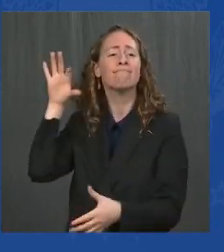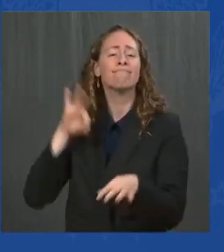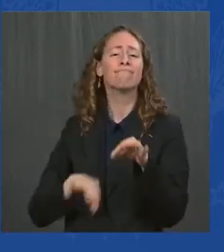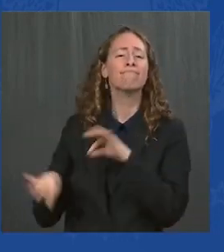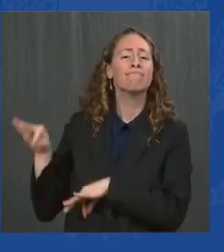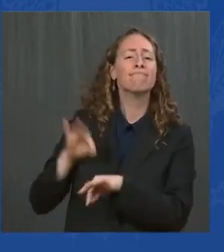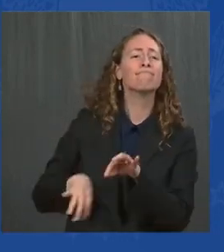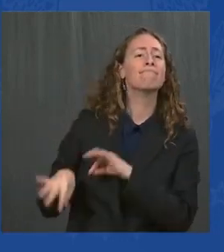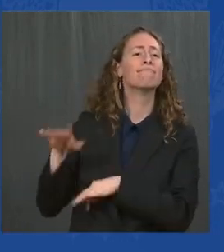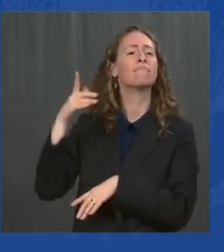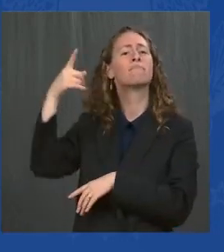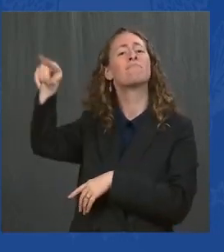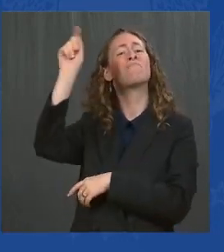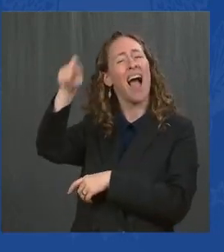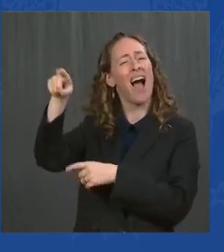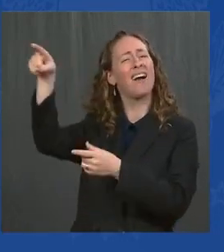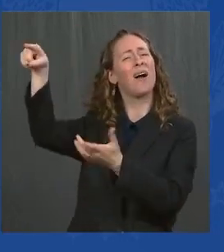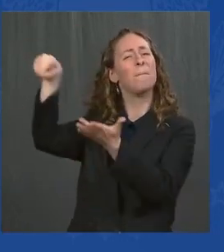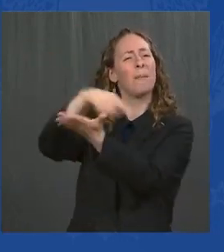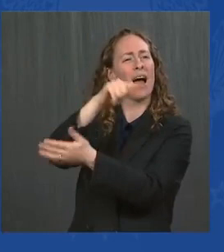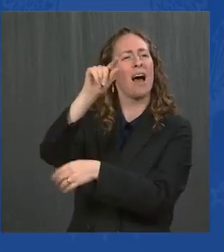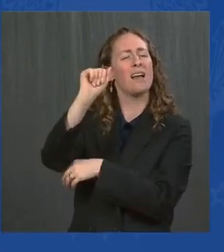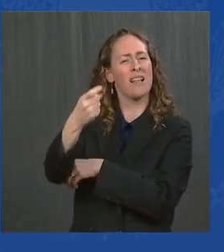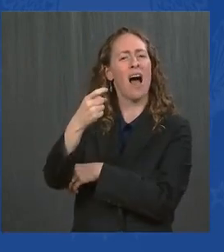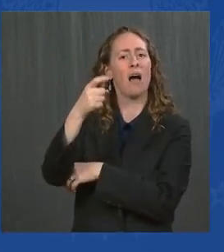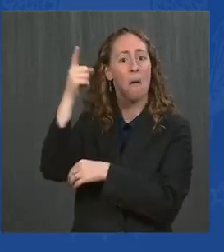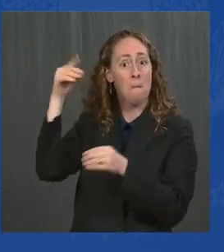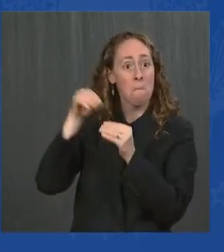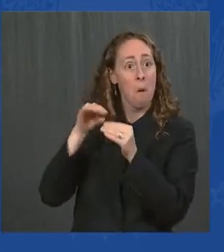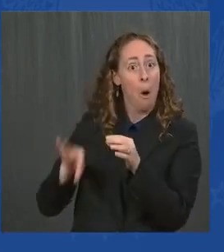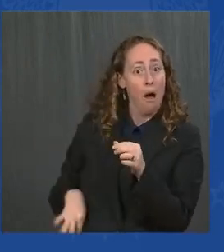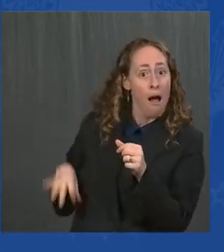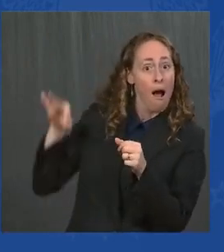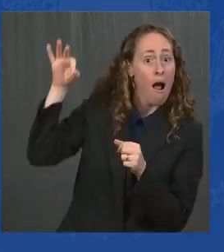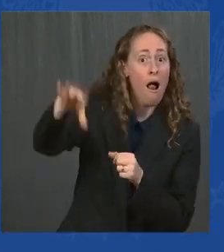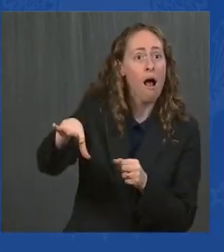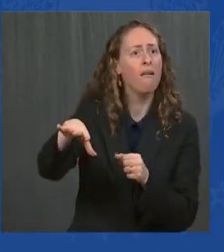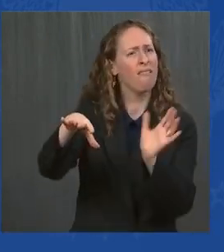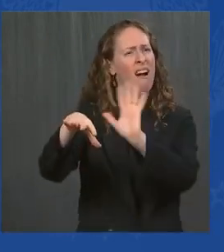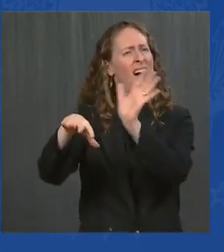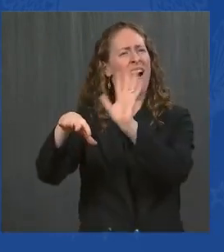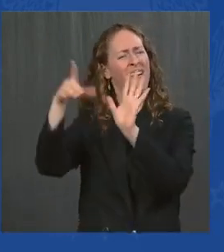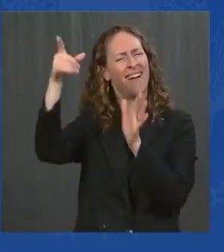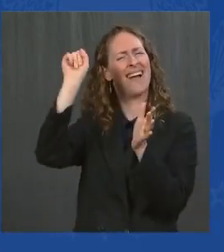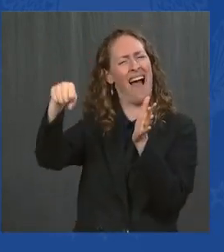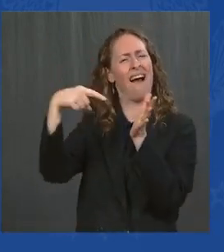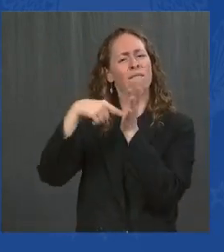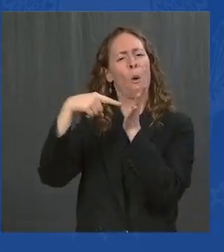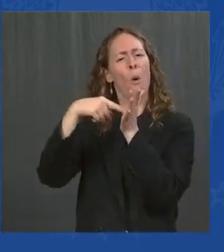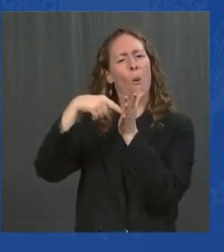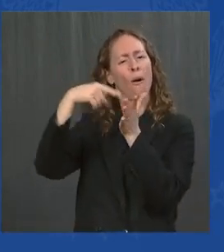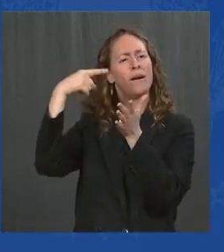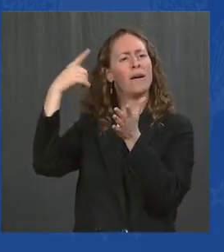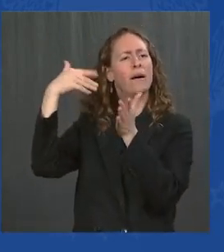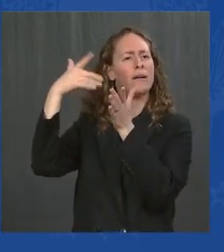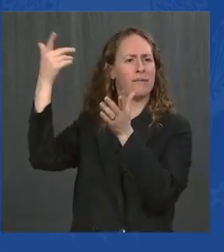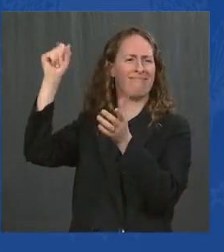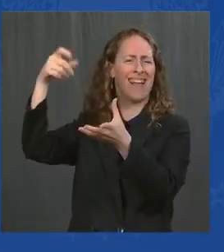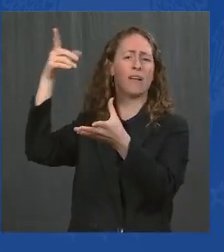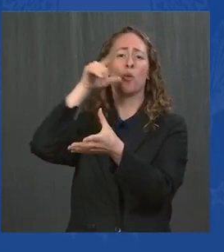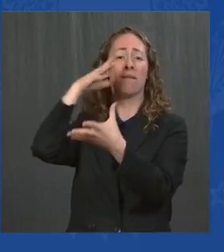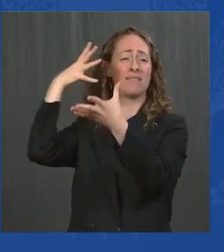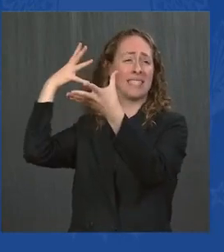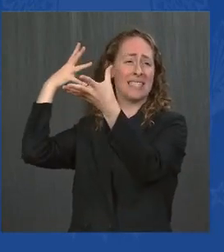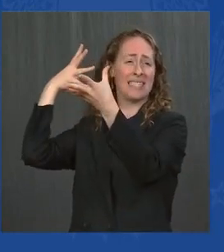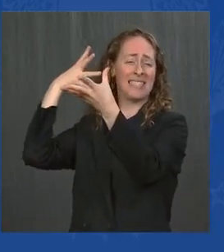not more. They can still make millions of dollars. The super wealthy are still going to be able to have 3 homes. It's not going to affect anything. The fact